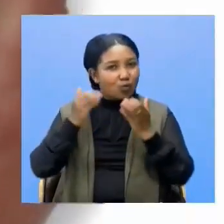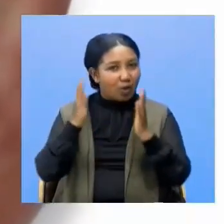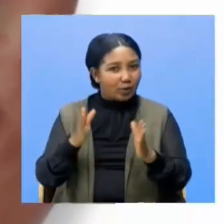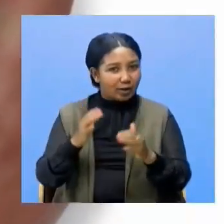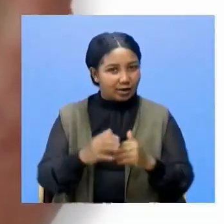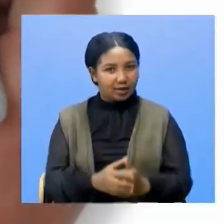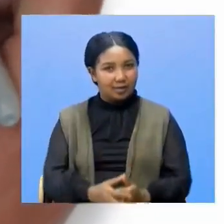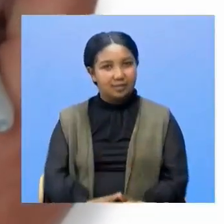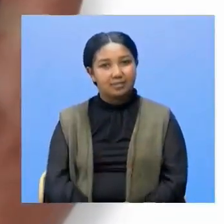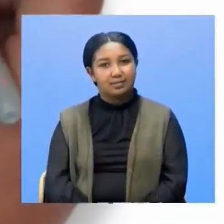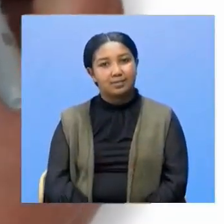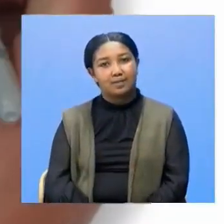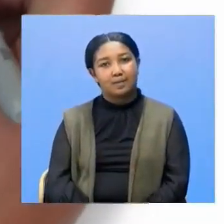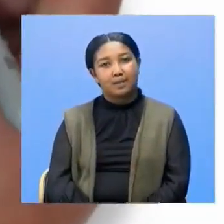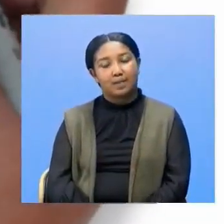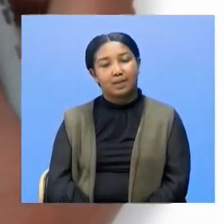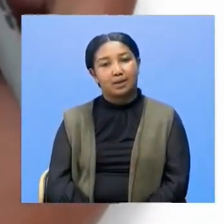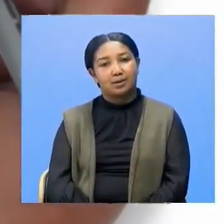louder.